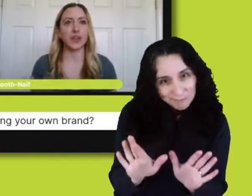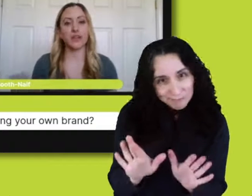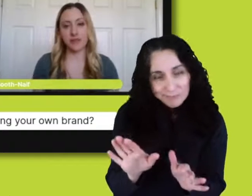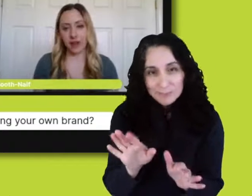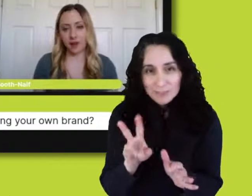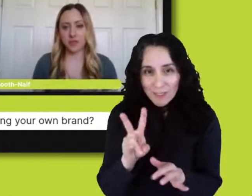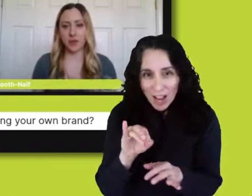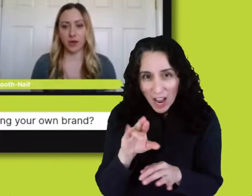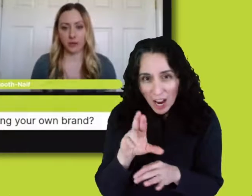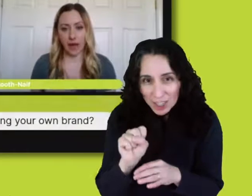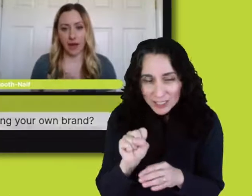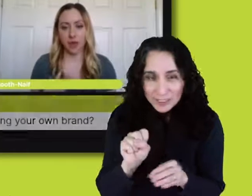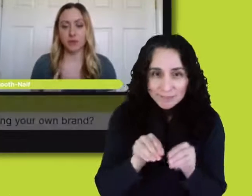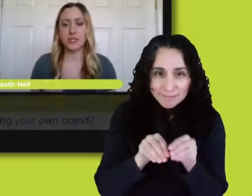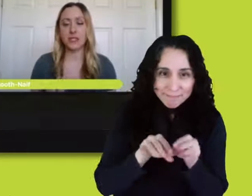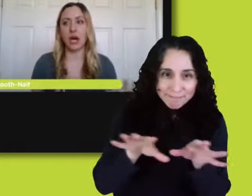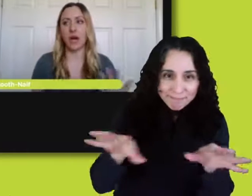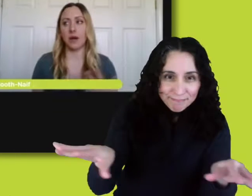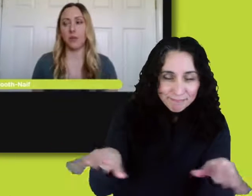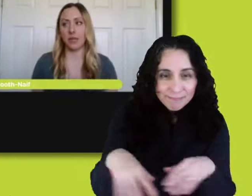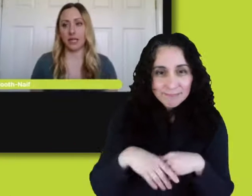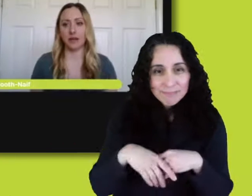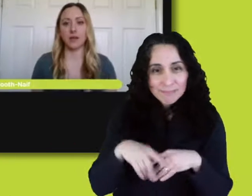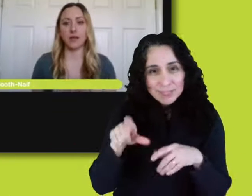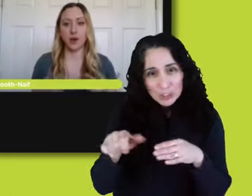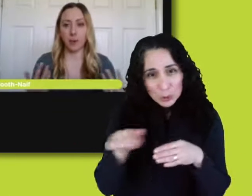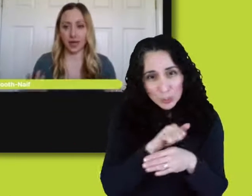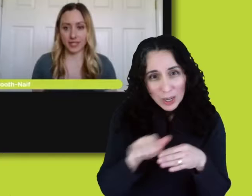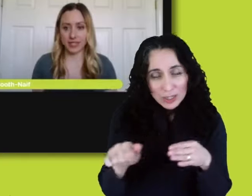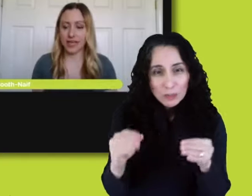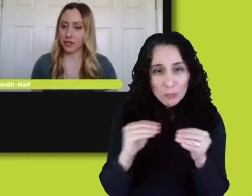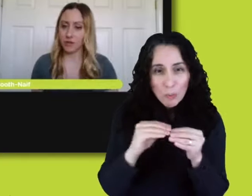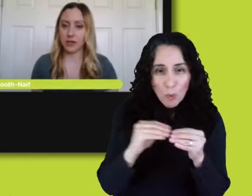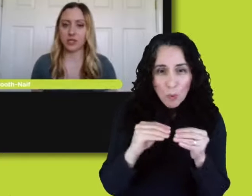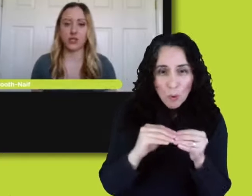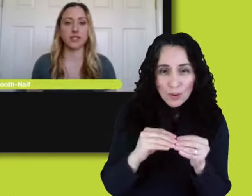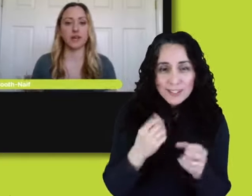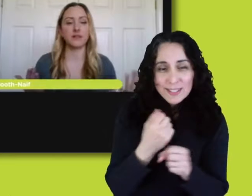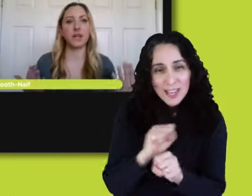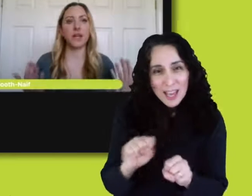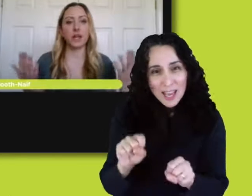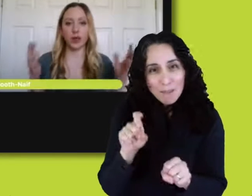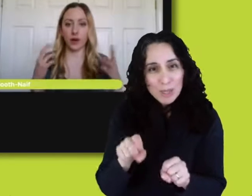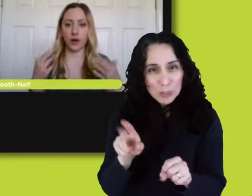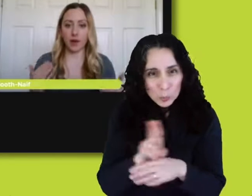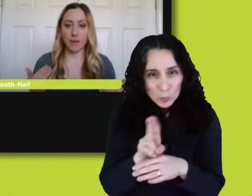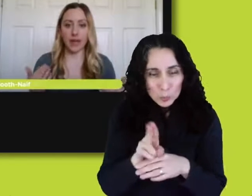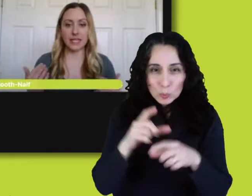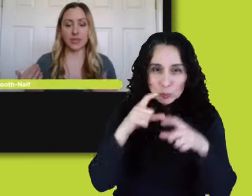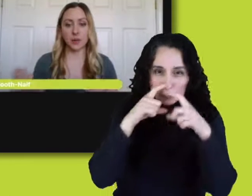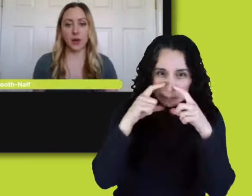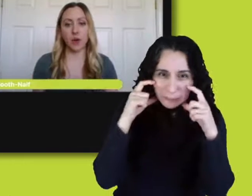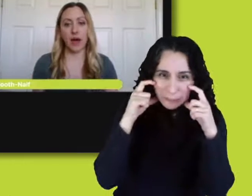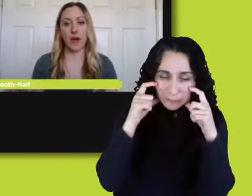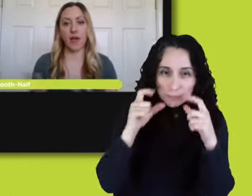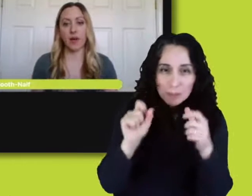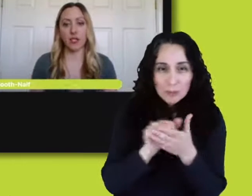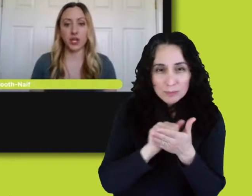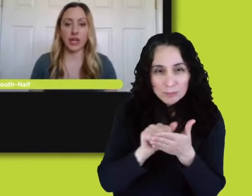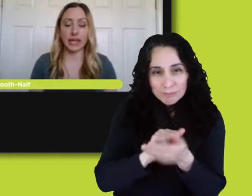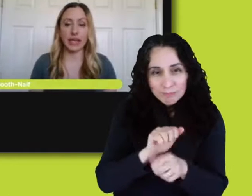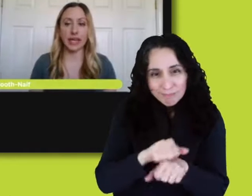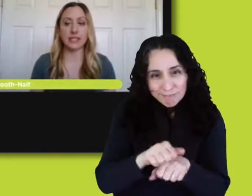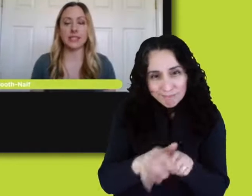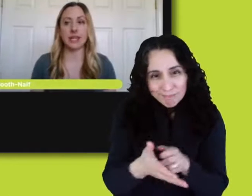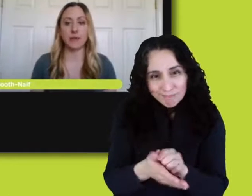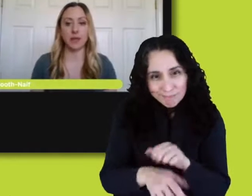basically said, you know, there's a virus going around. We need to, you know, practice extra measures of, you know, wearing our mask when we go out and